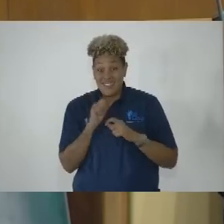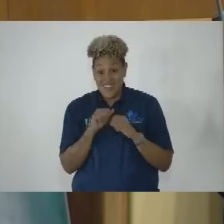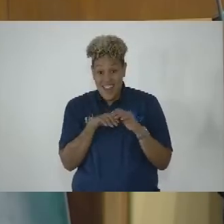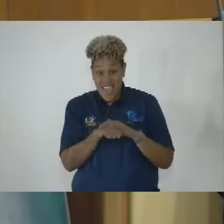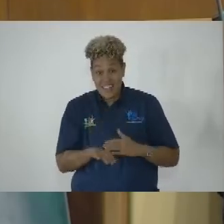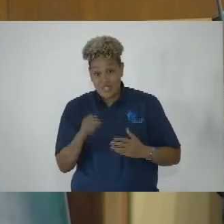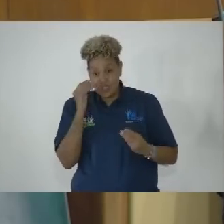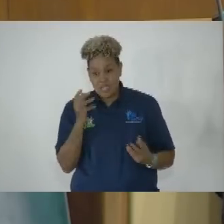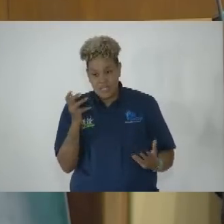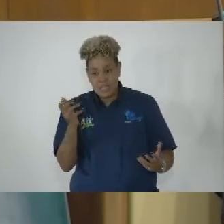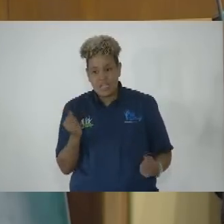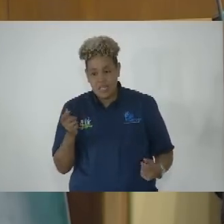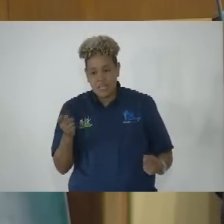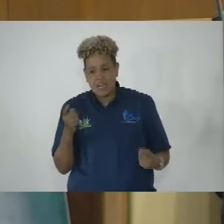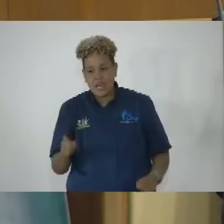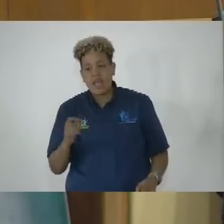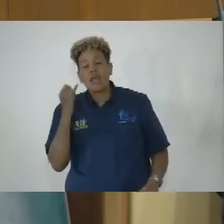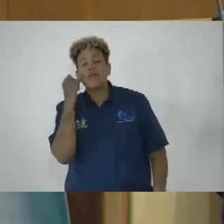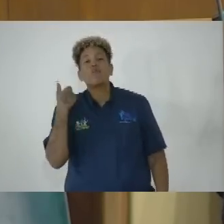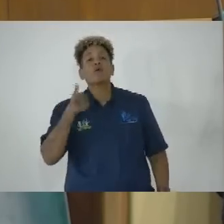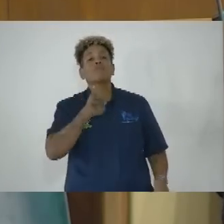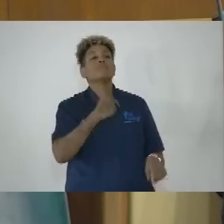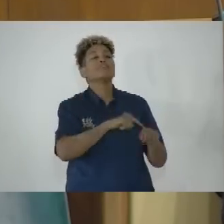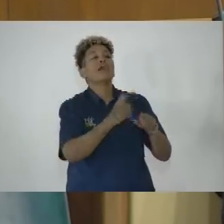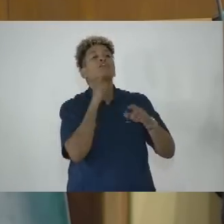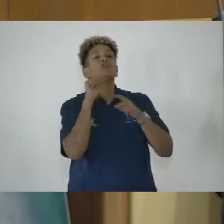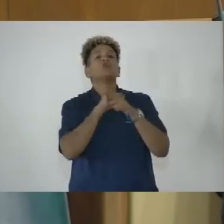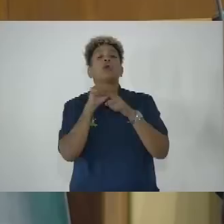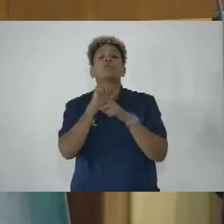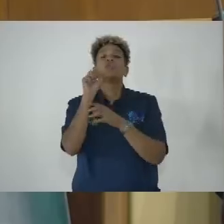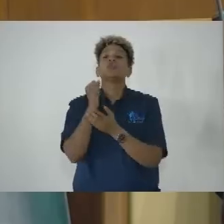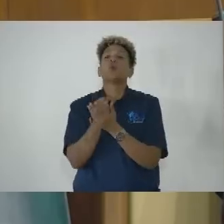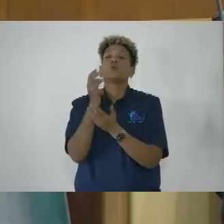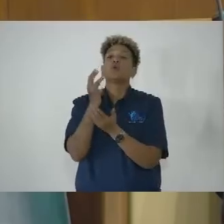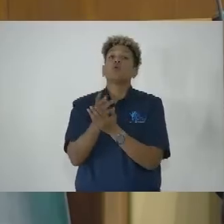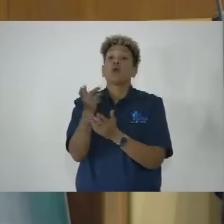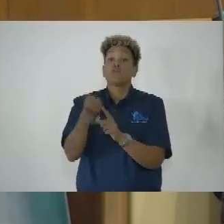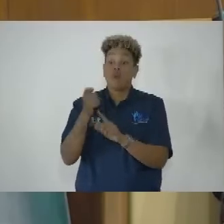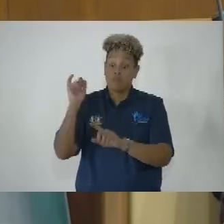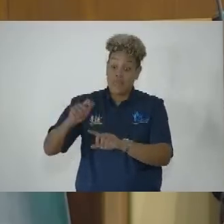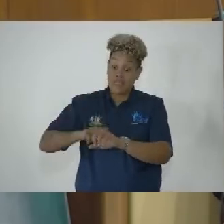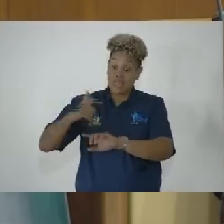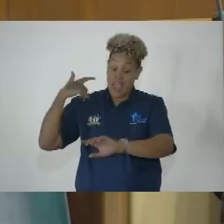data, if we had started training social workers from